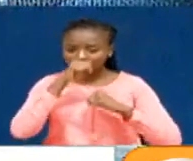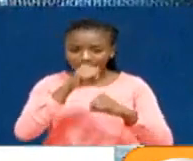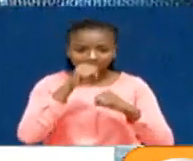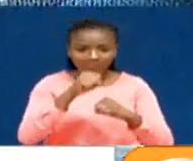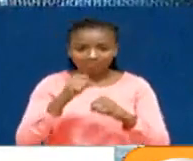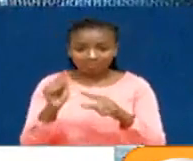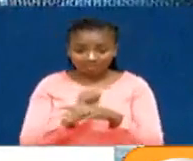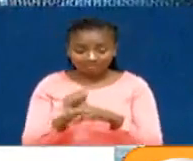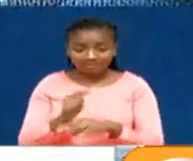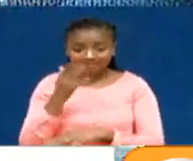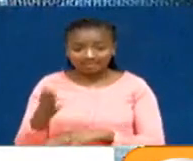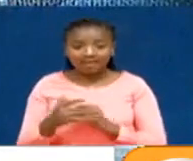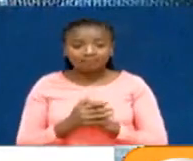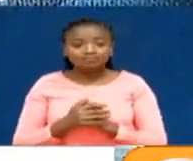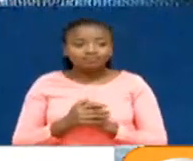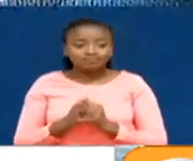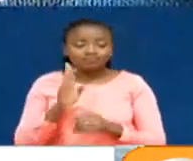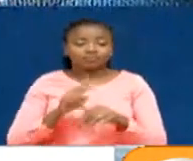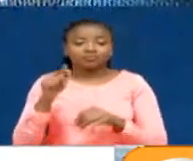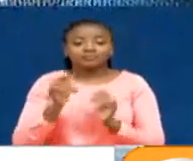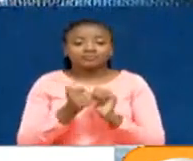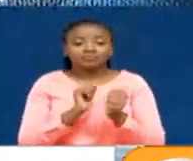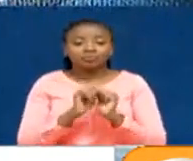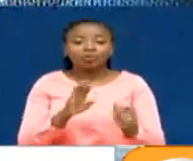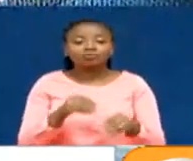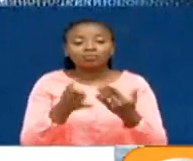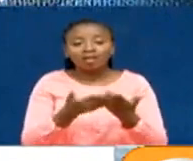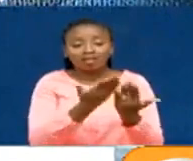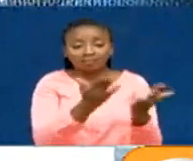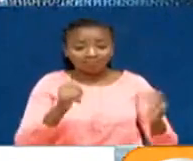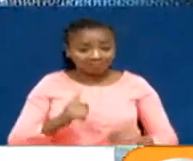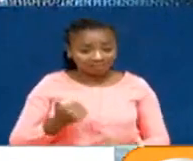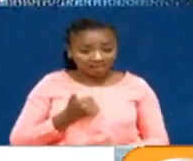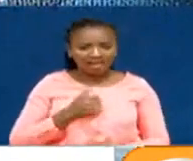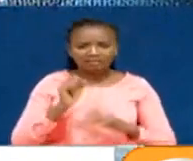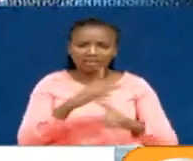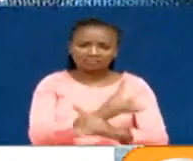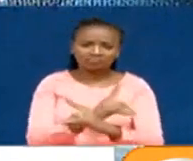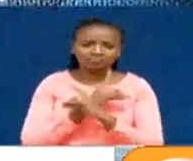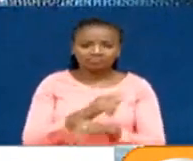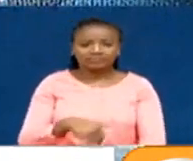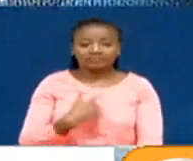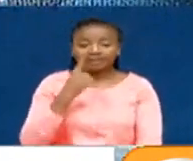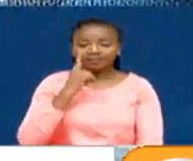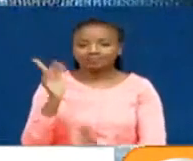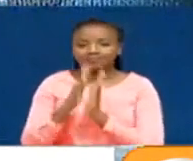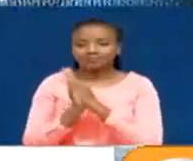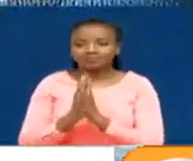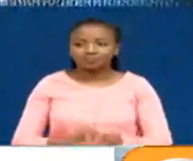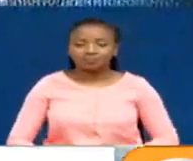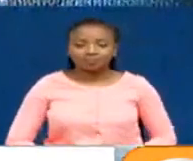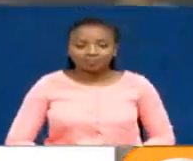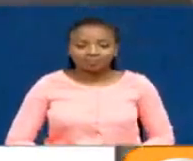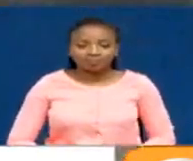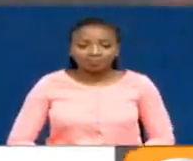organization founded in Korogocho that uses the sport of boxing to give girls in the community a voice. Mukami Wambora tells us more.